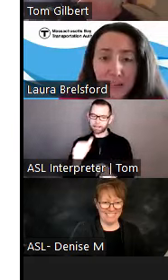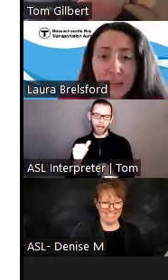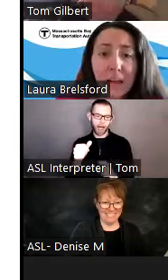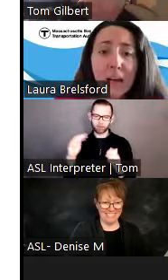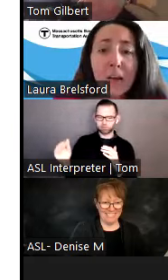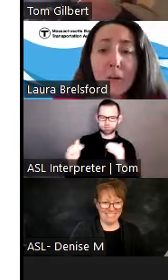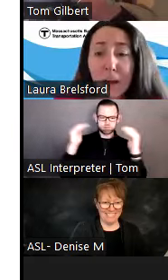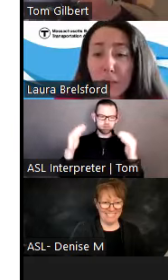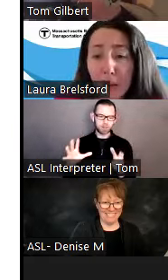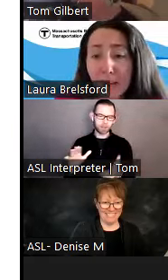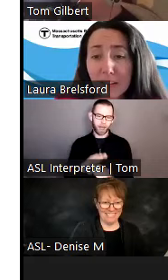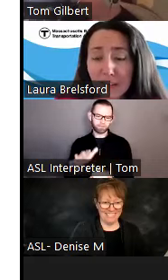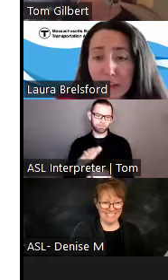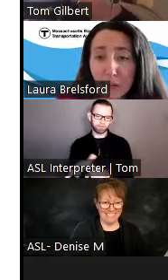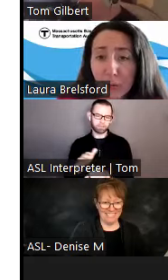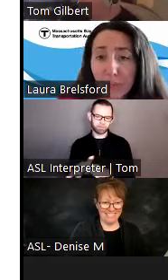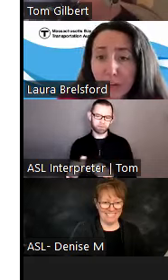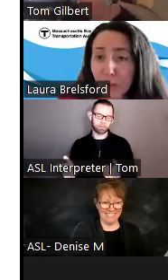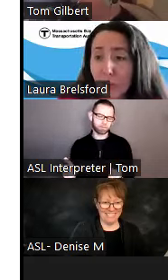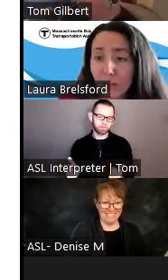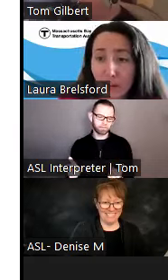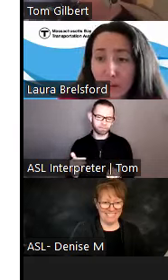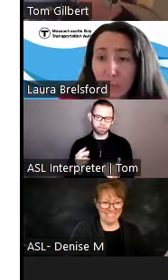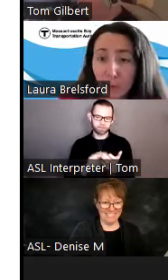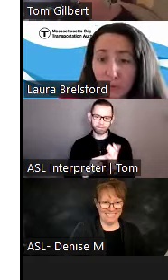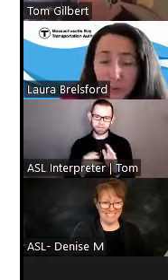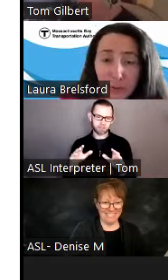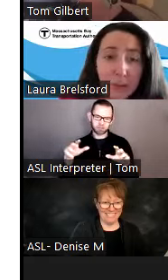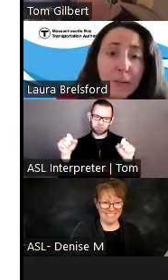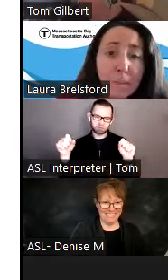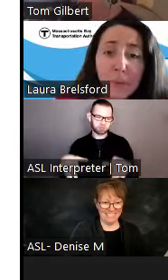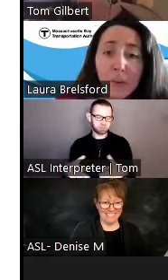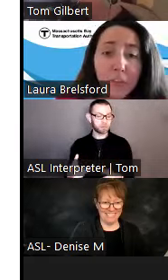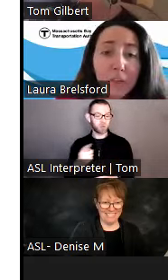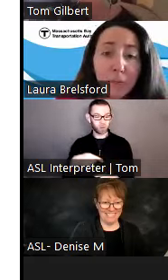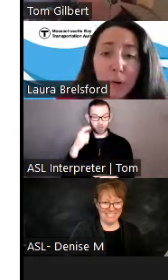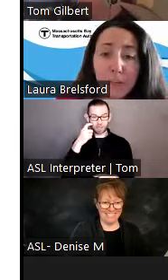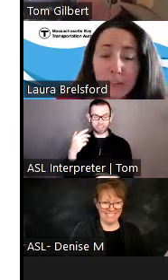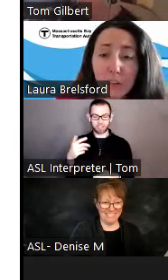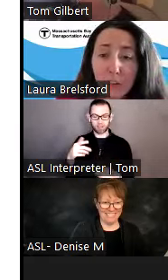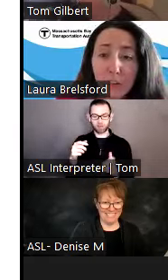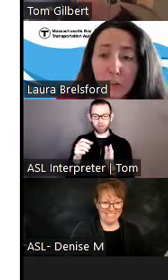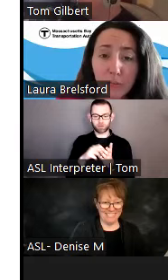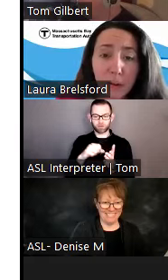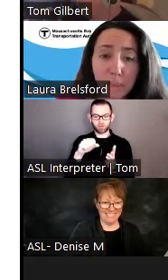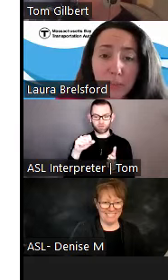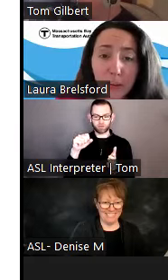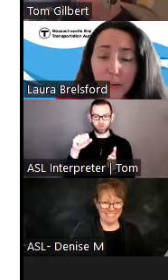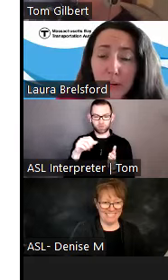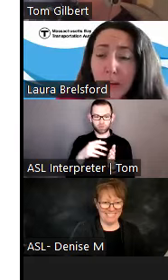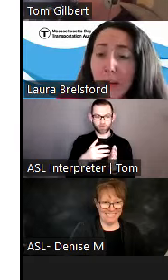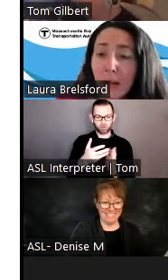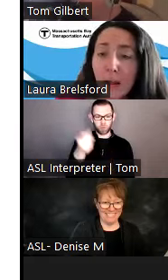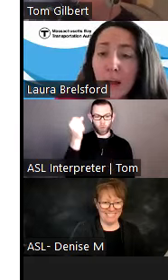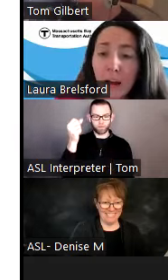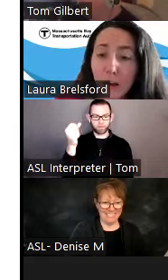beyond the pilot stage. We've actually recently removed the 4 sensors from their